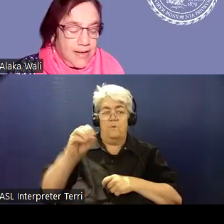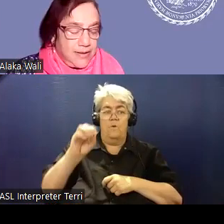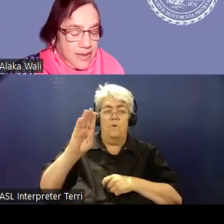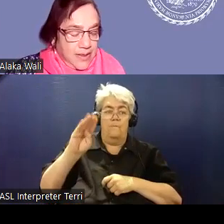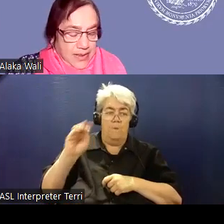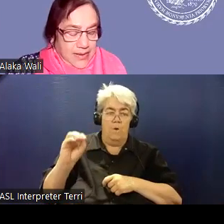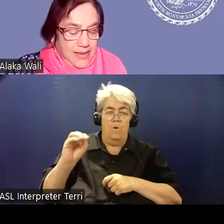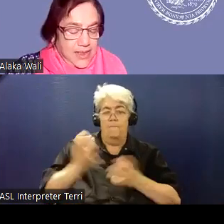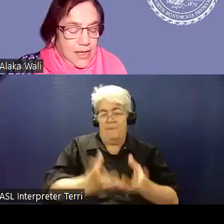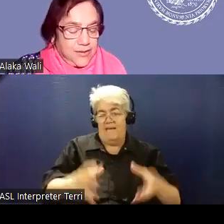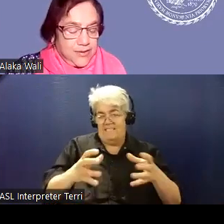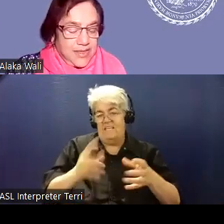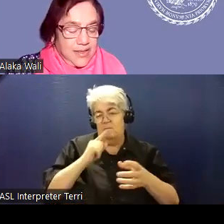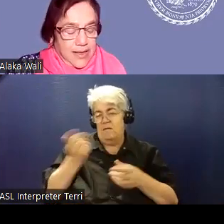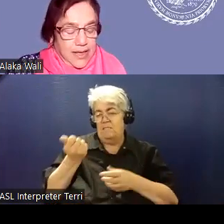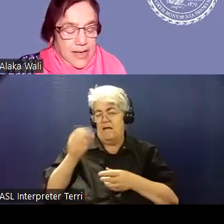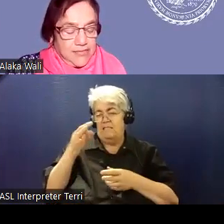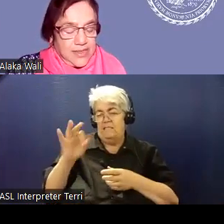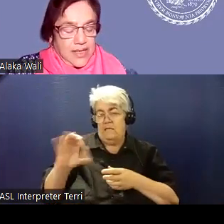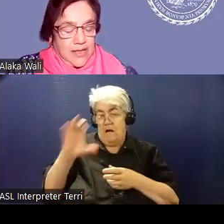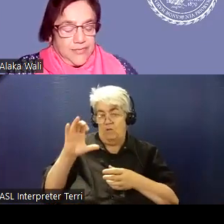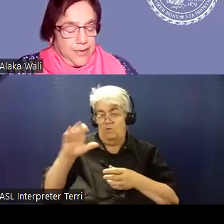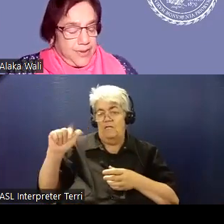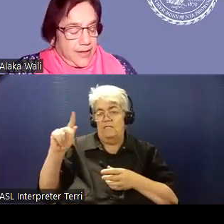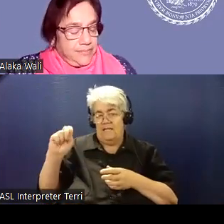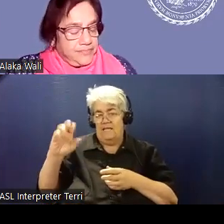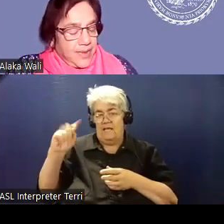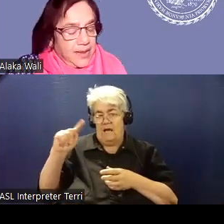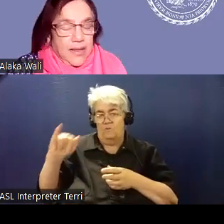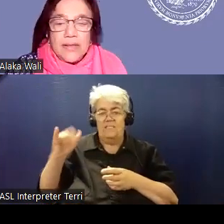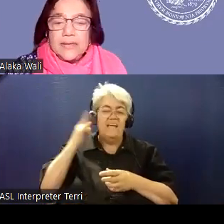collected around 1900 in Lake County, California.